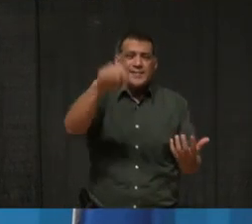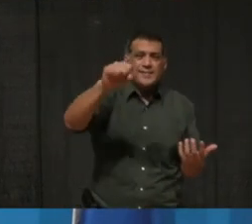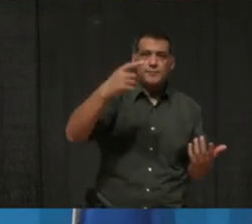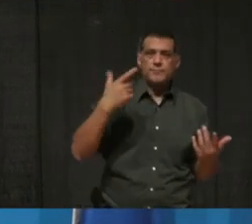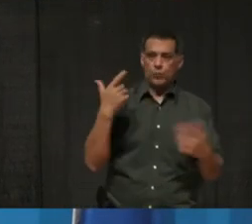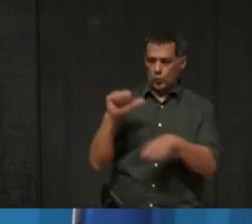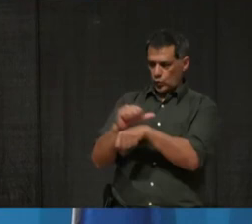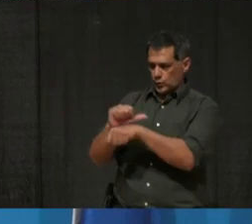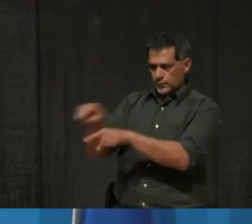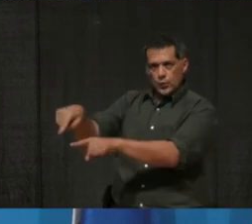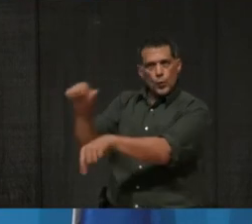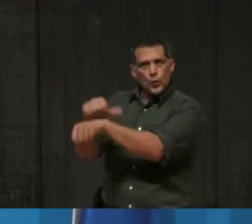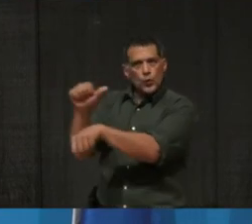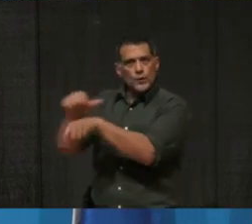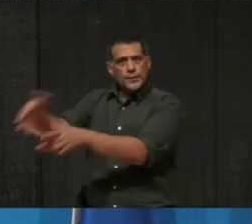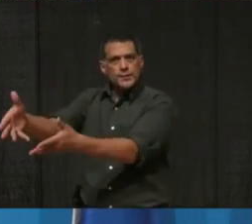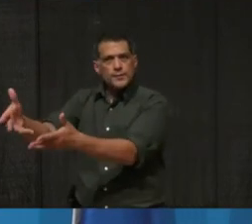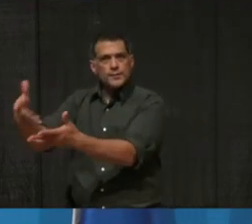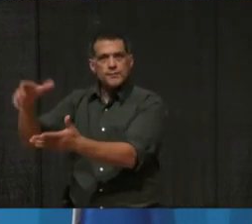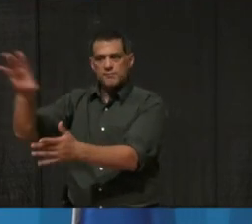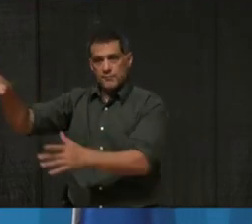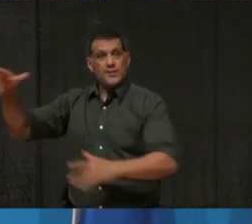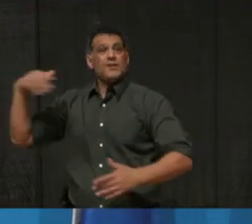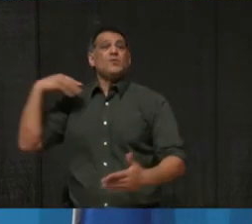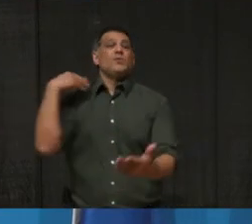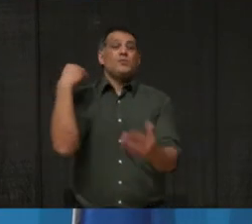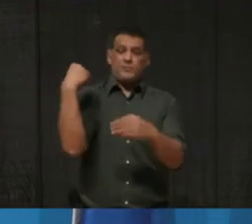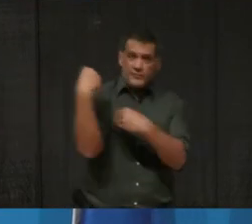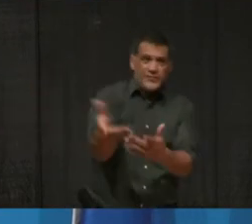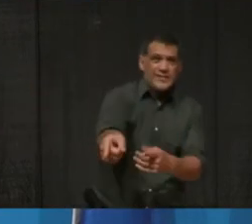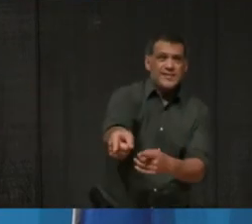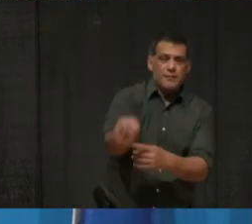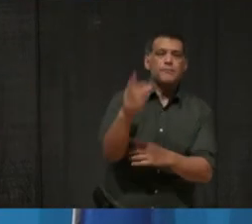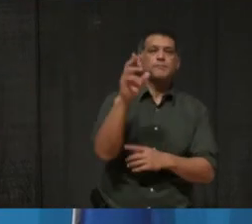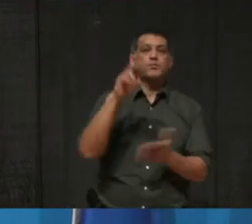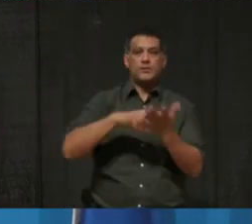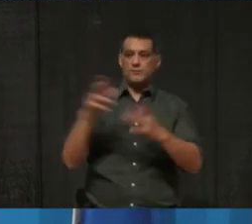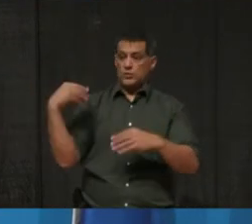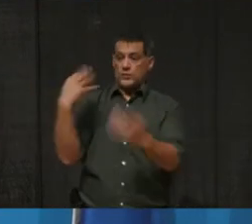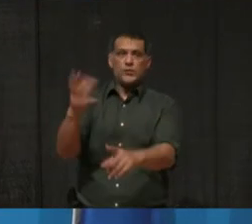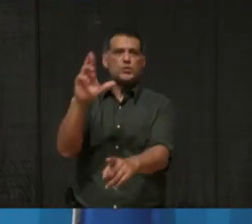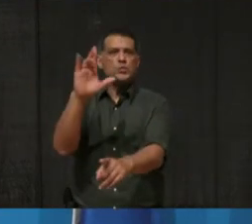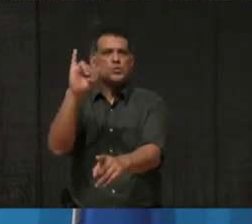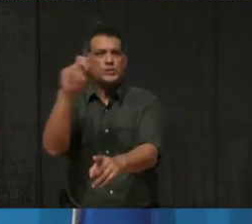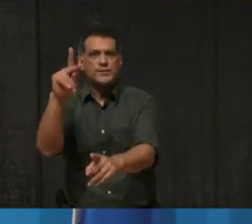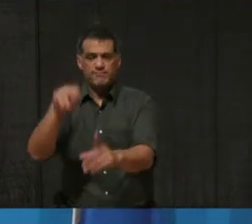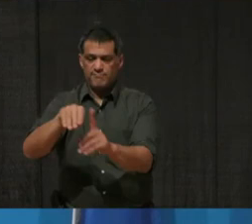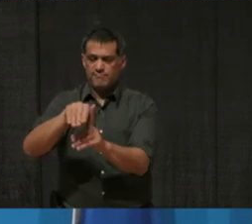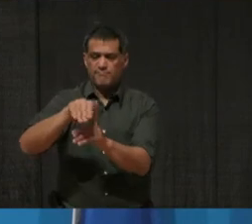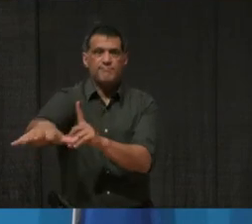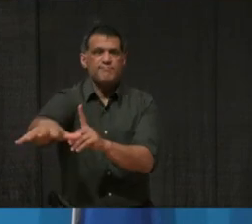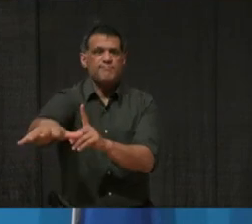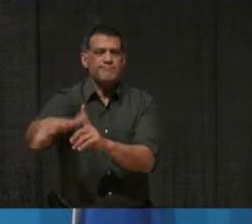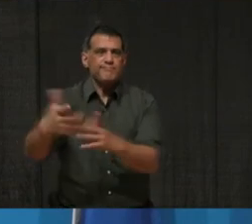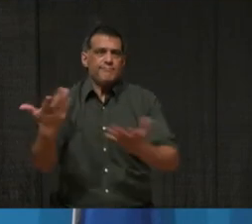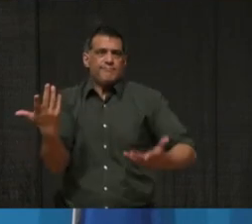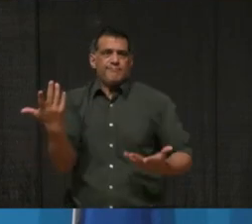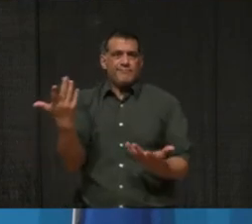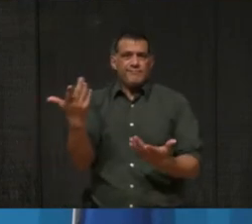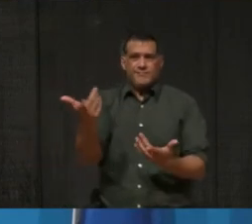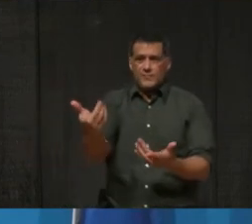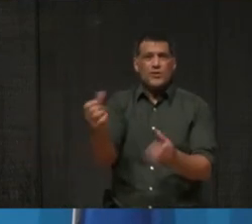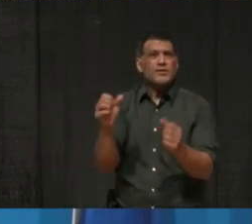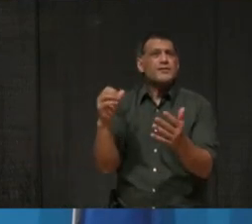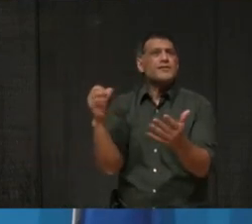ultimately assuming that risk of potential exposure and transmission on the behalf of all of us who have the opportunity to essentially stay at home. That's essentially where